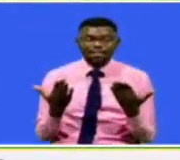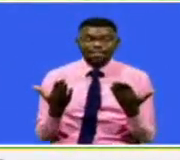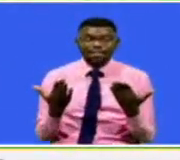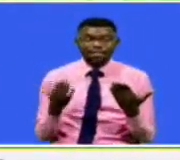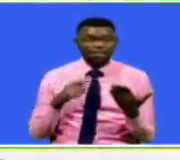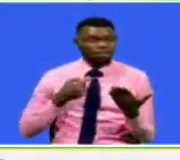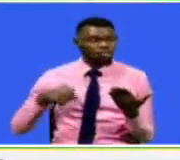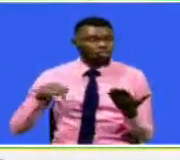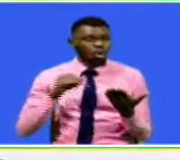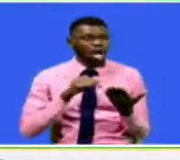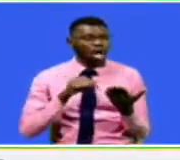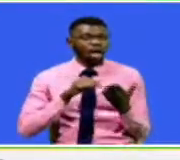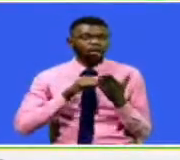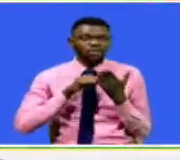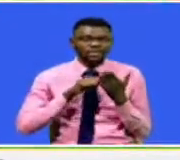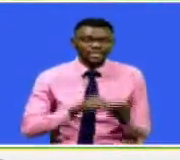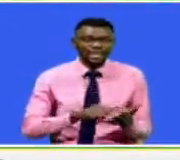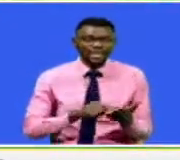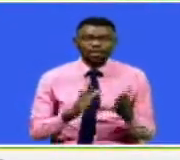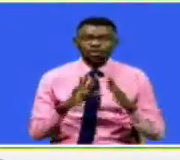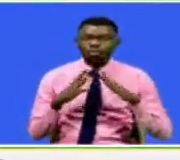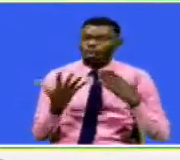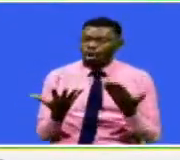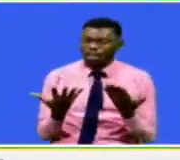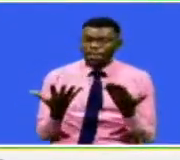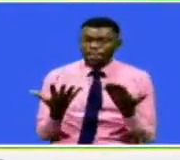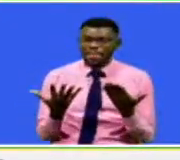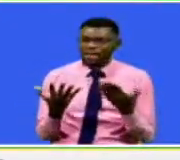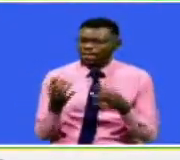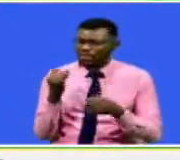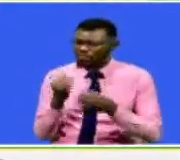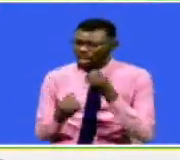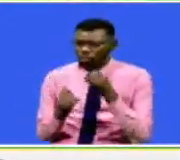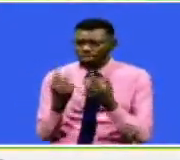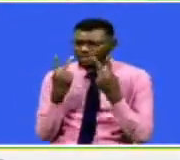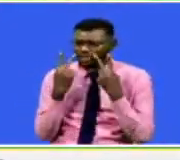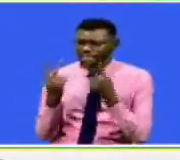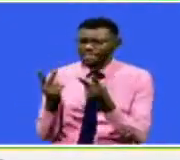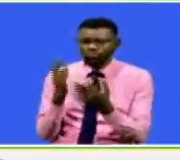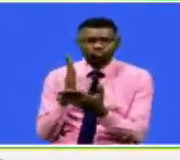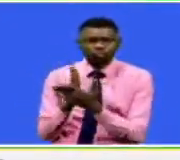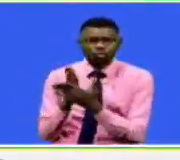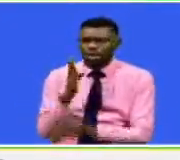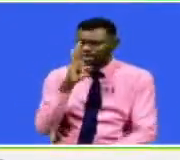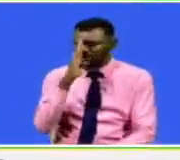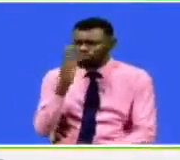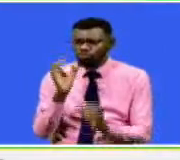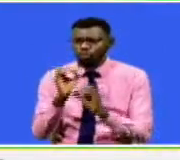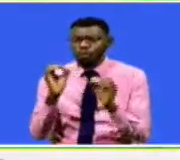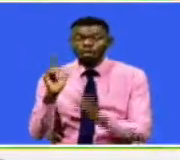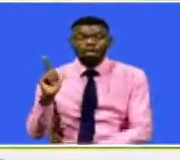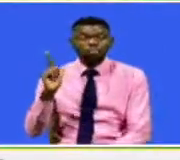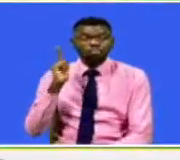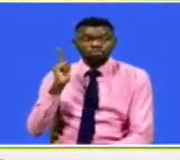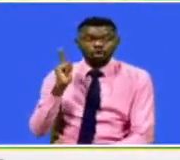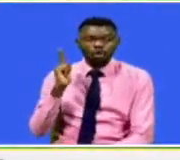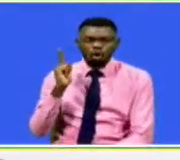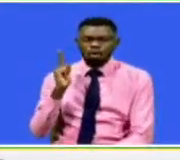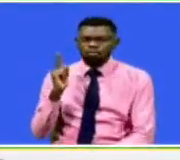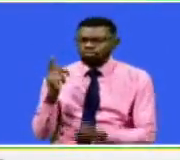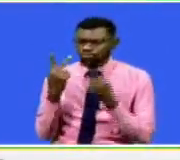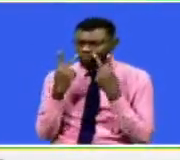reiterate, as we conclude, that there is no doubt from the architecture of the laws we have